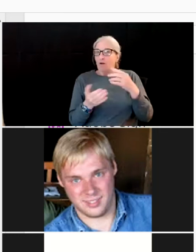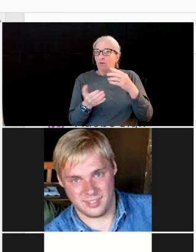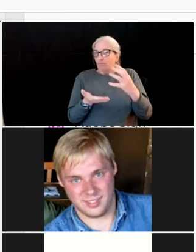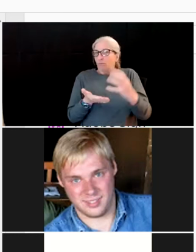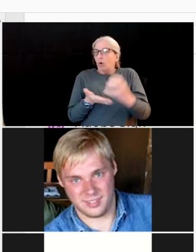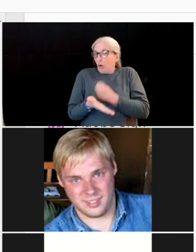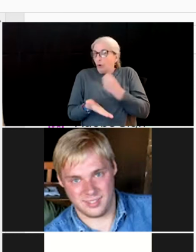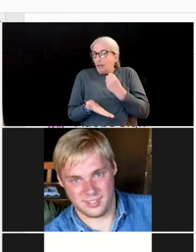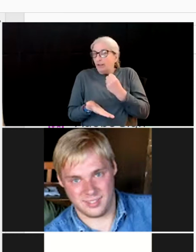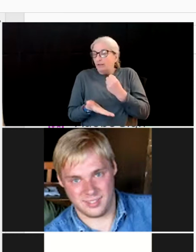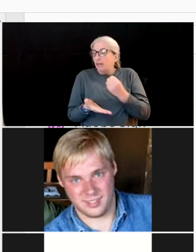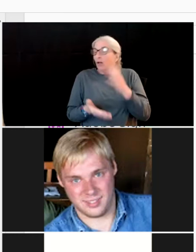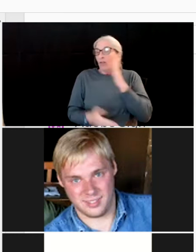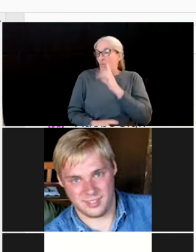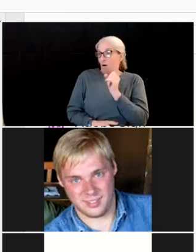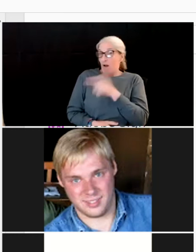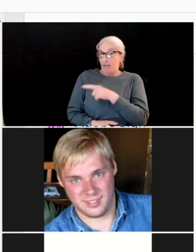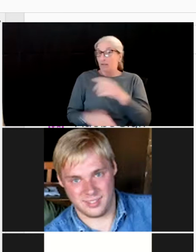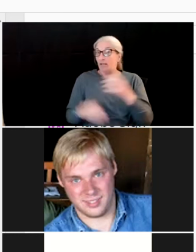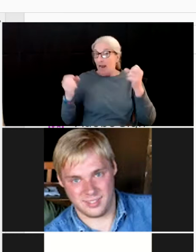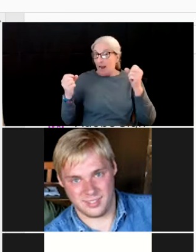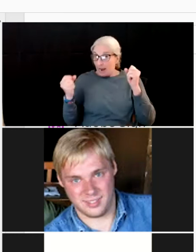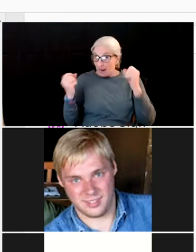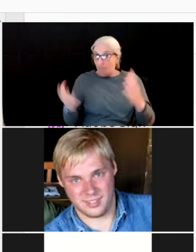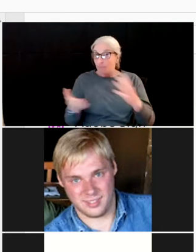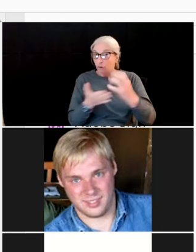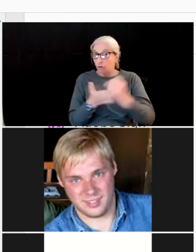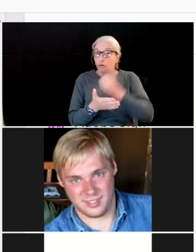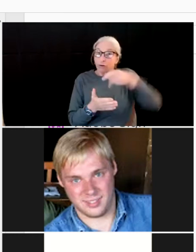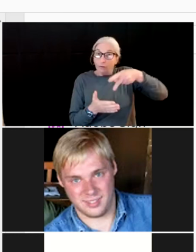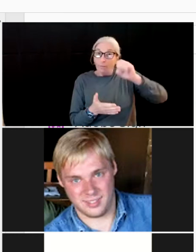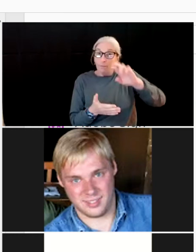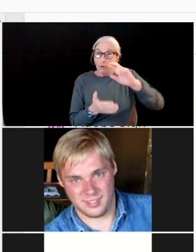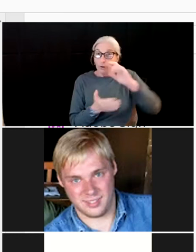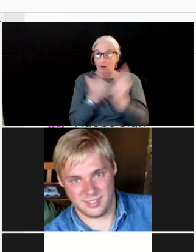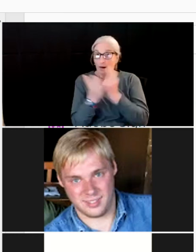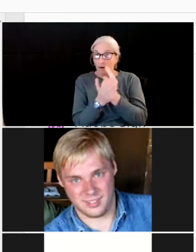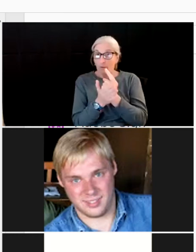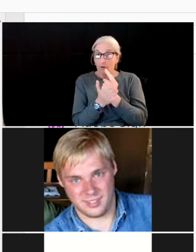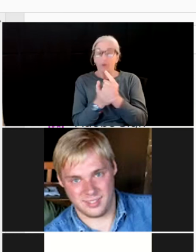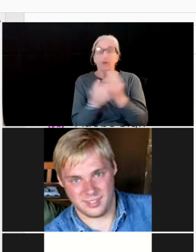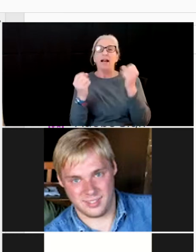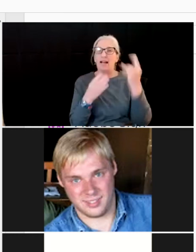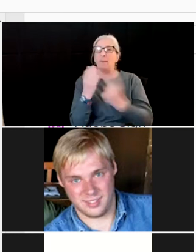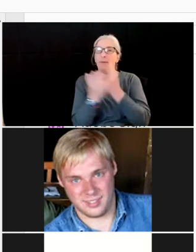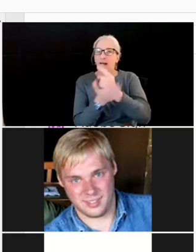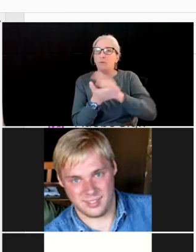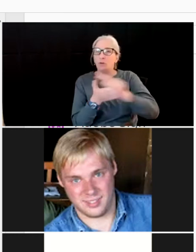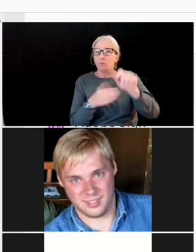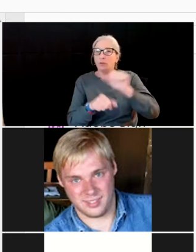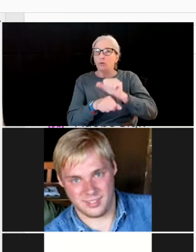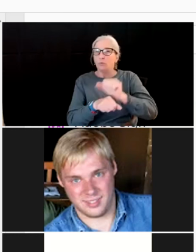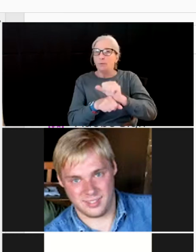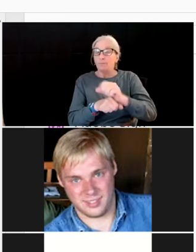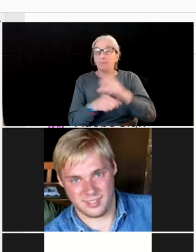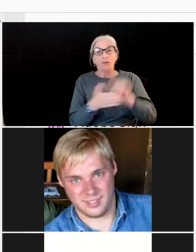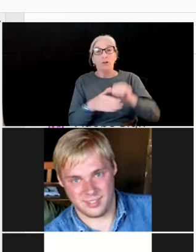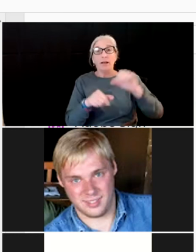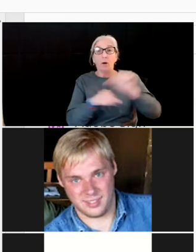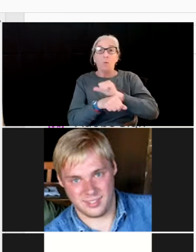making per hour and how many hours a week they work, that sort of stuff. So the work activity report could be used to report